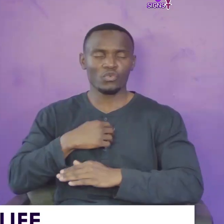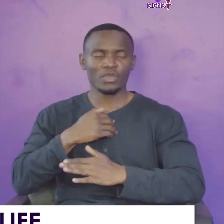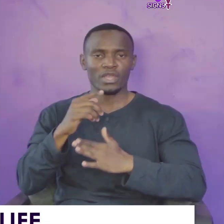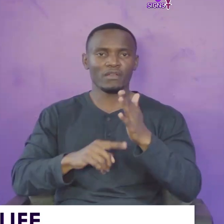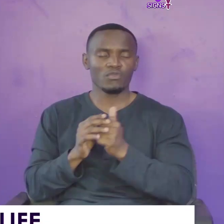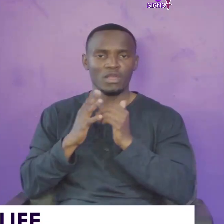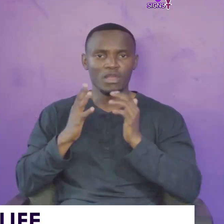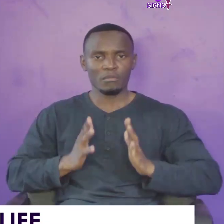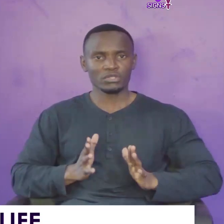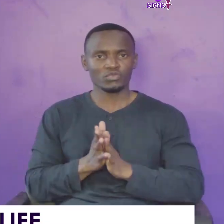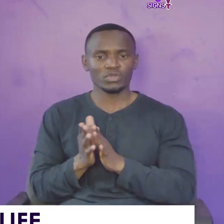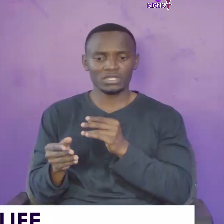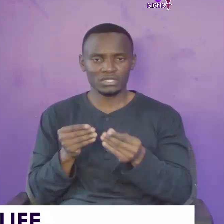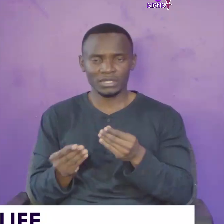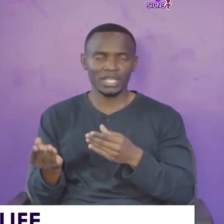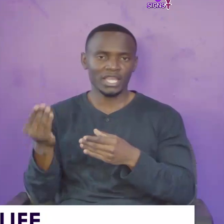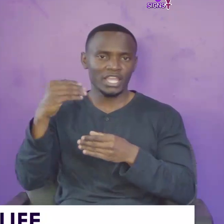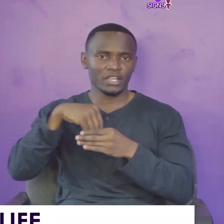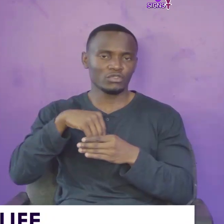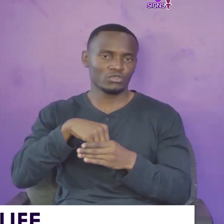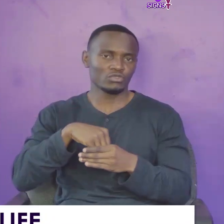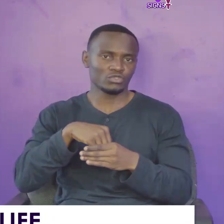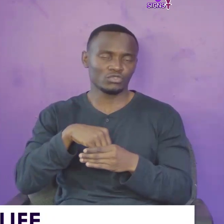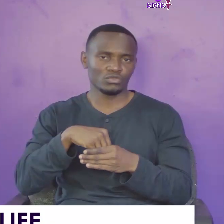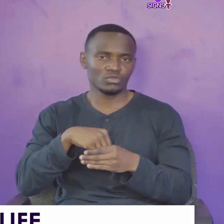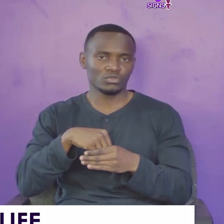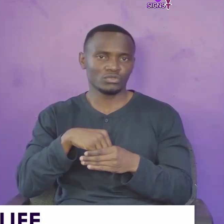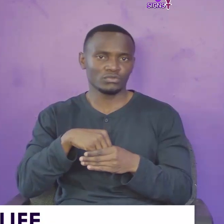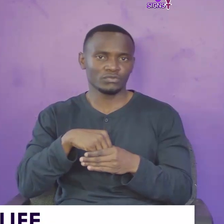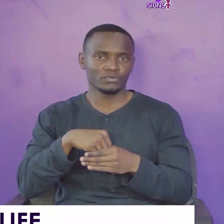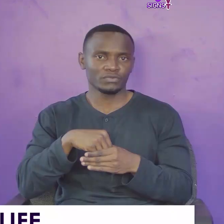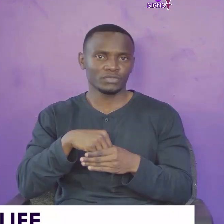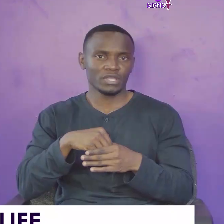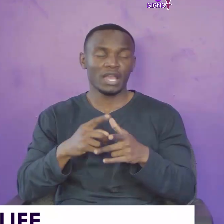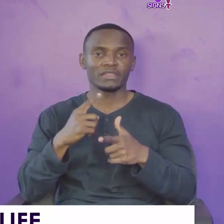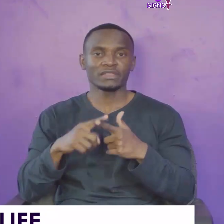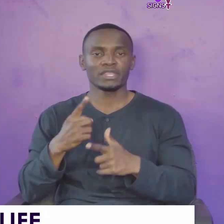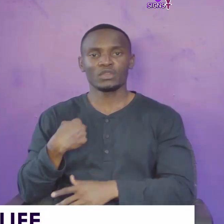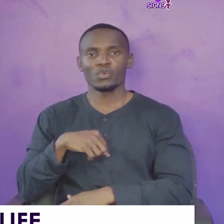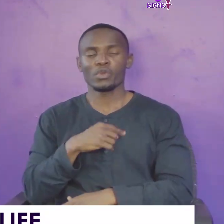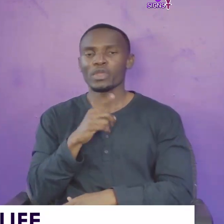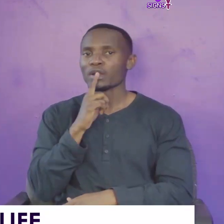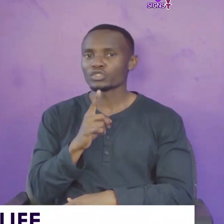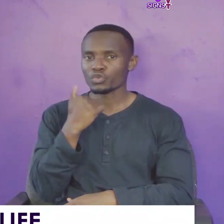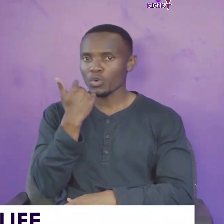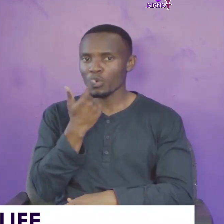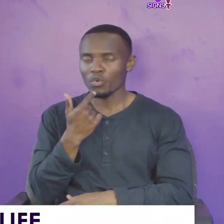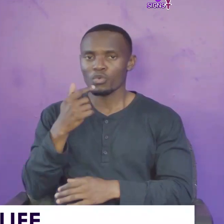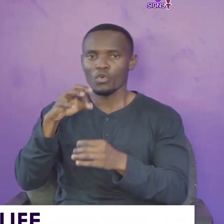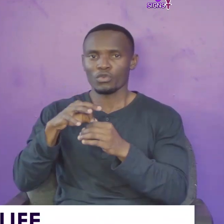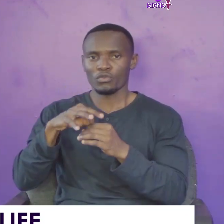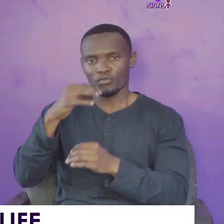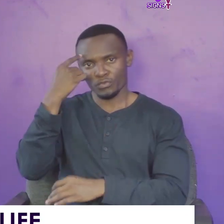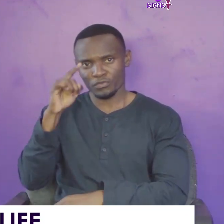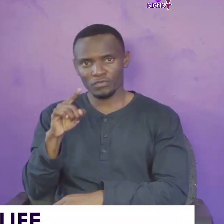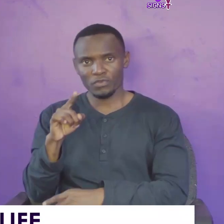PWDs being, included practically, so that you are able to be sure who you have voted for. If you do not,